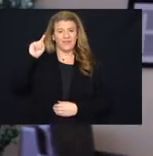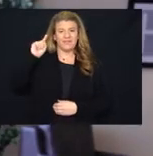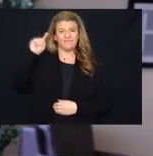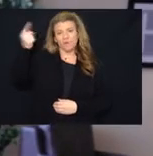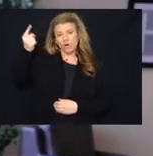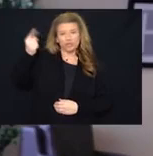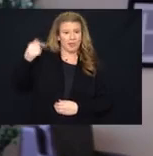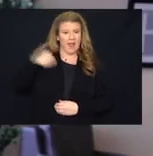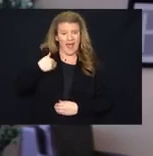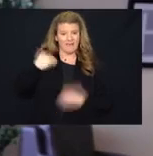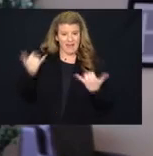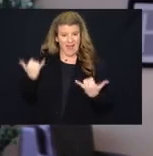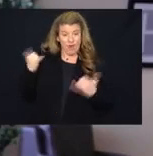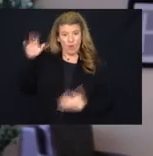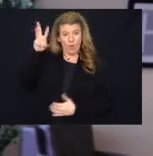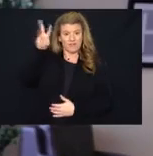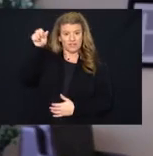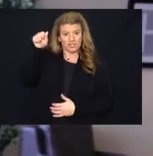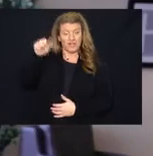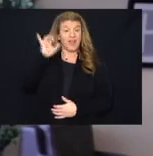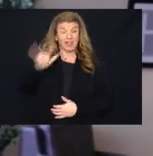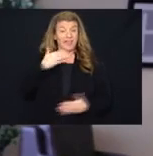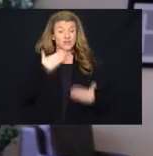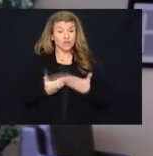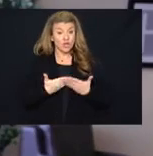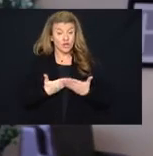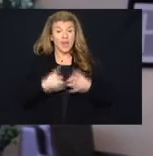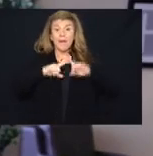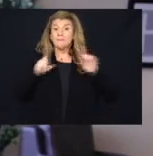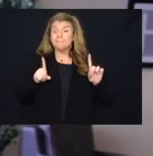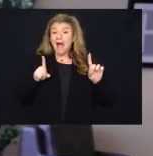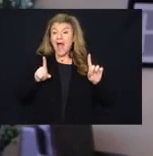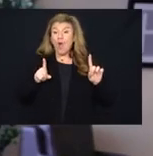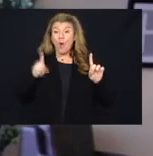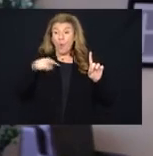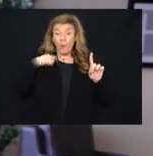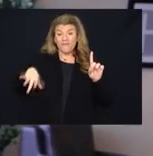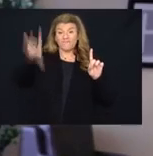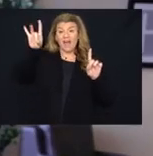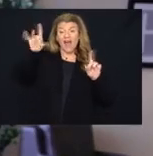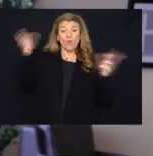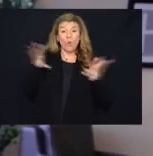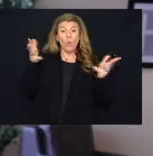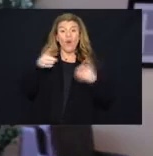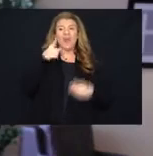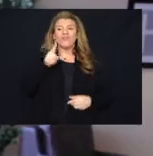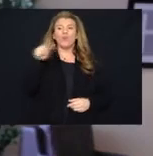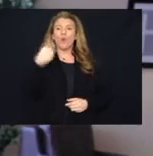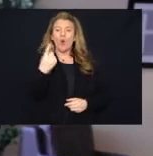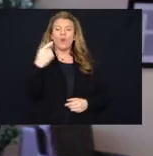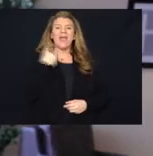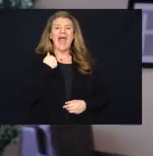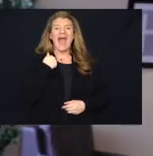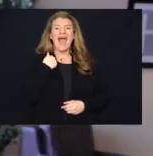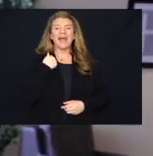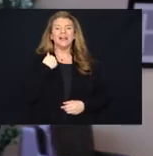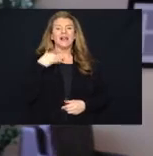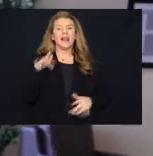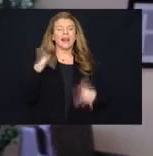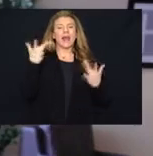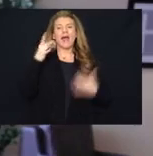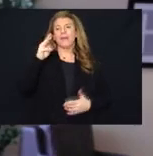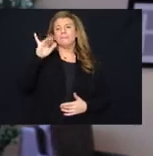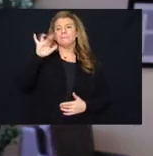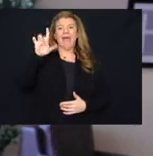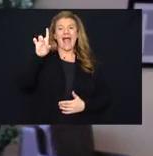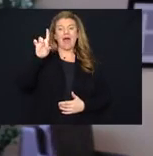that we have here in West Virginia, which is good. But what has been found is if you have only had a very mild case of